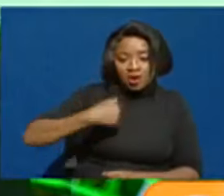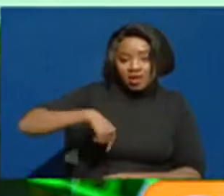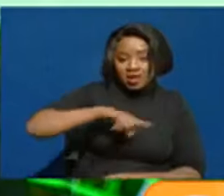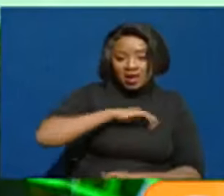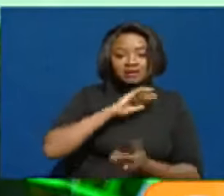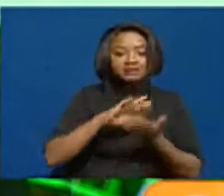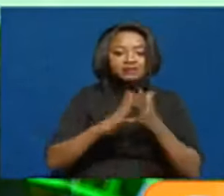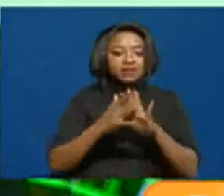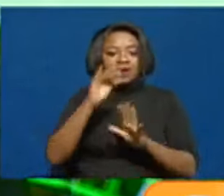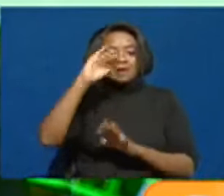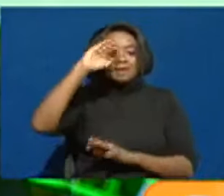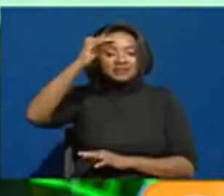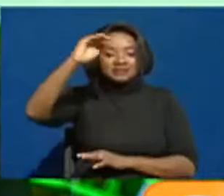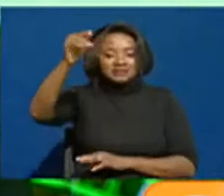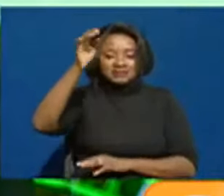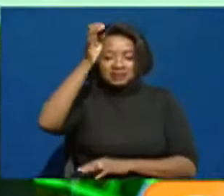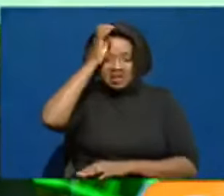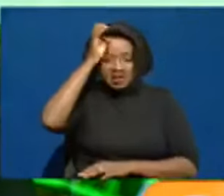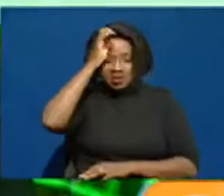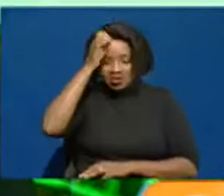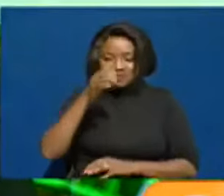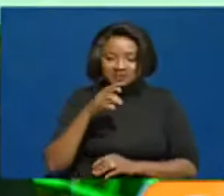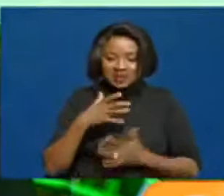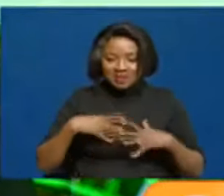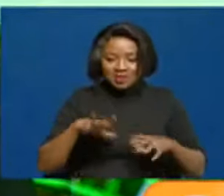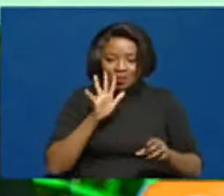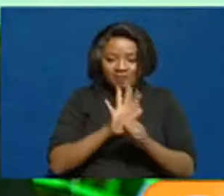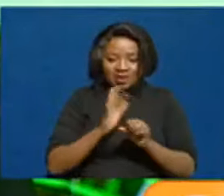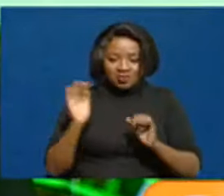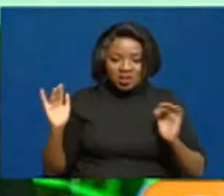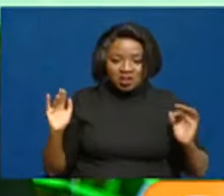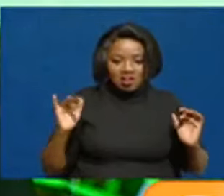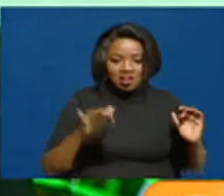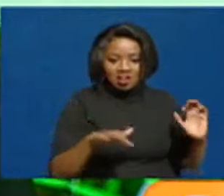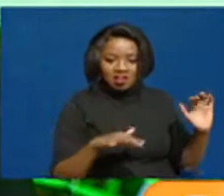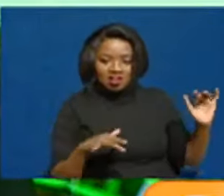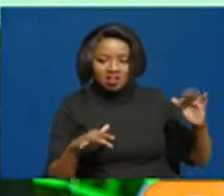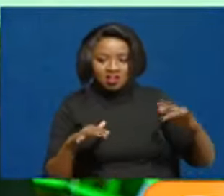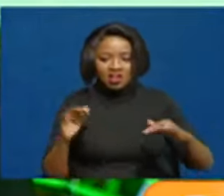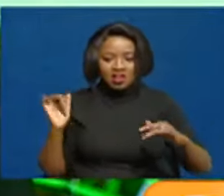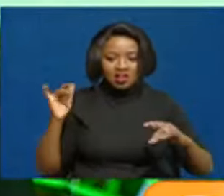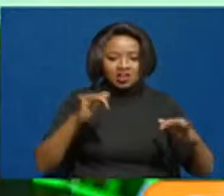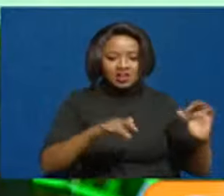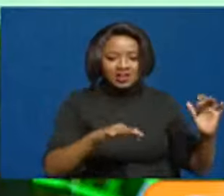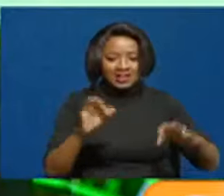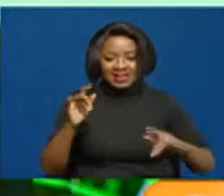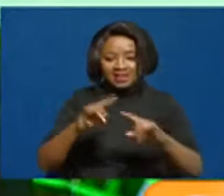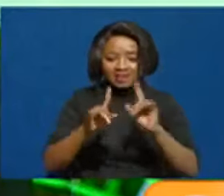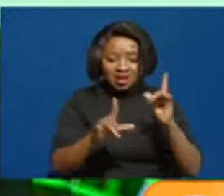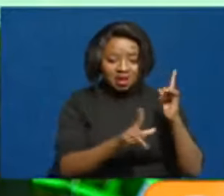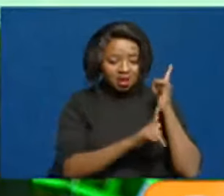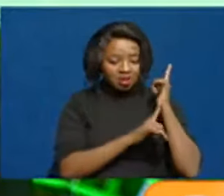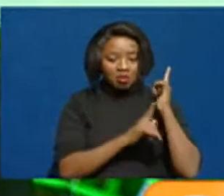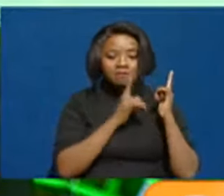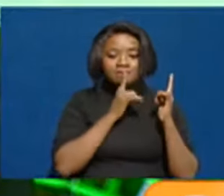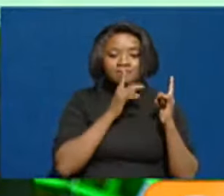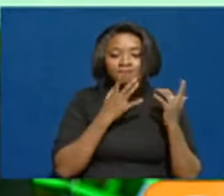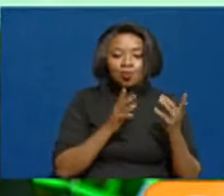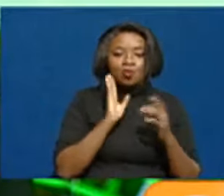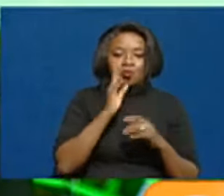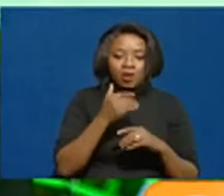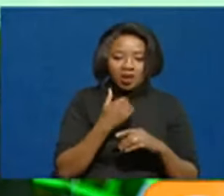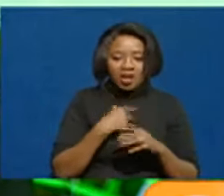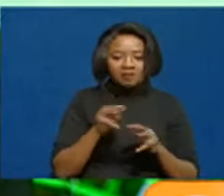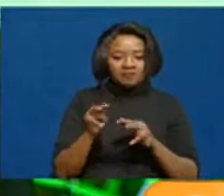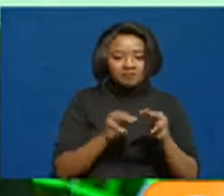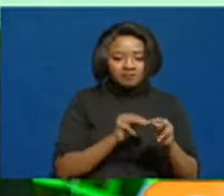people are going to come into town. So what the law says, there's going to be a management